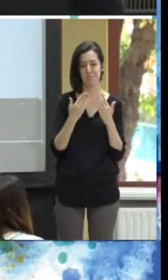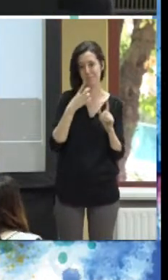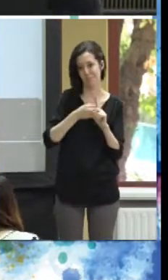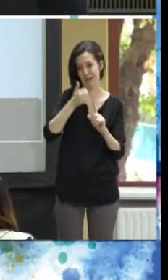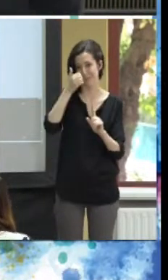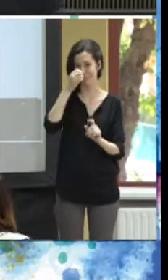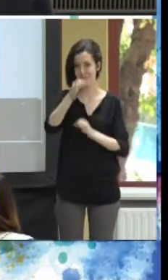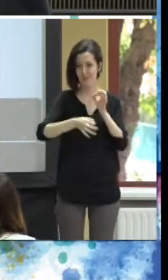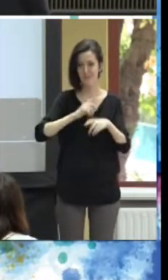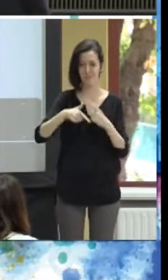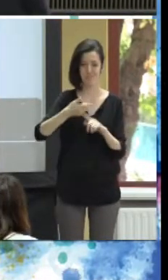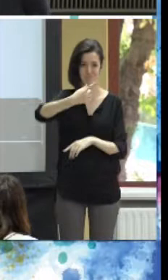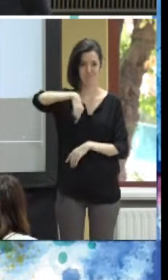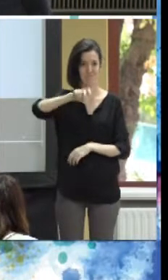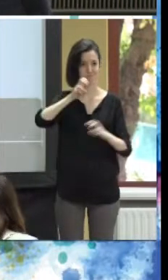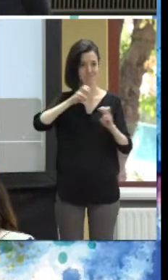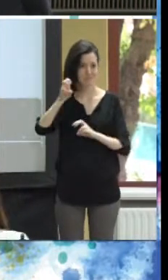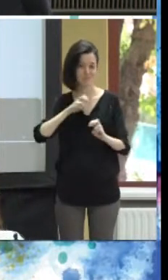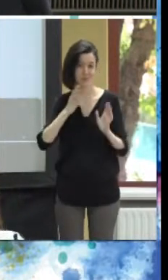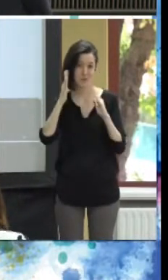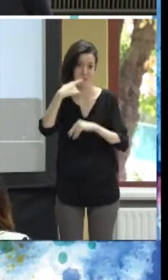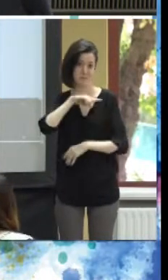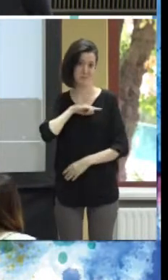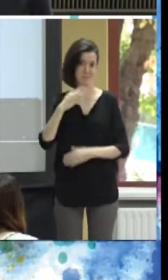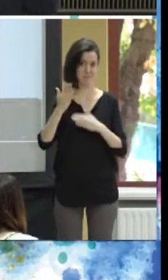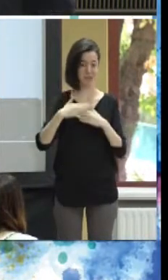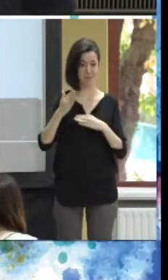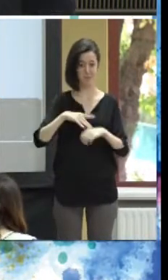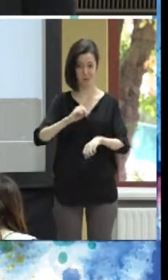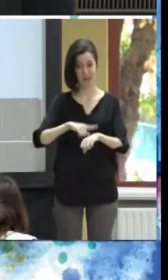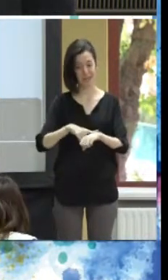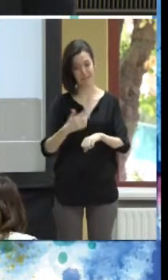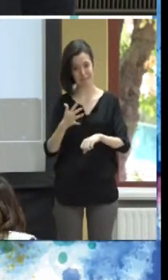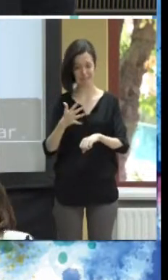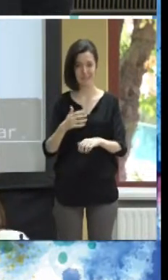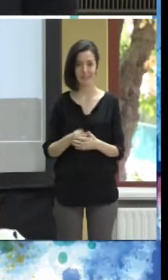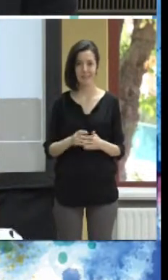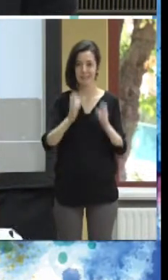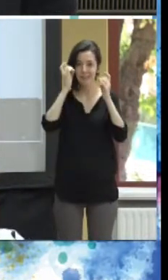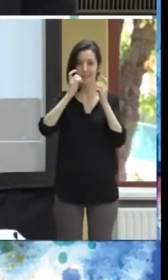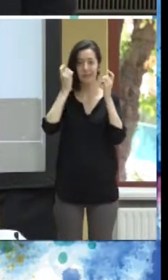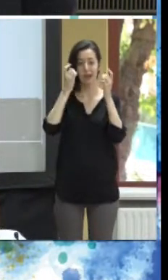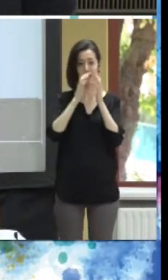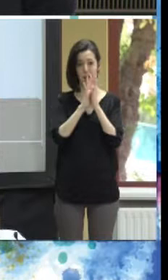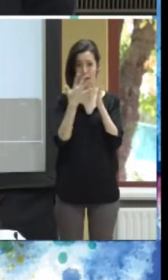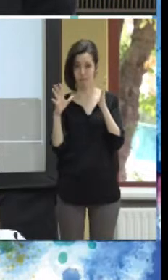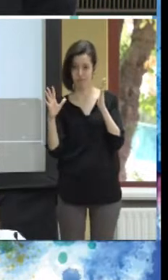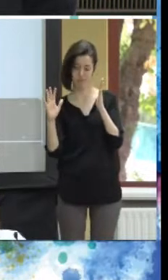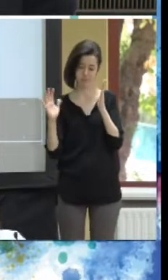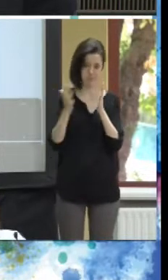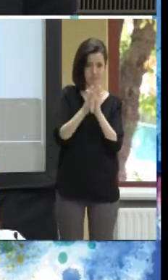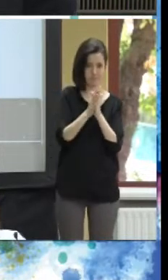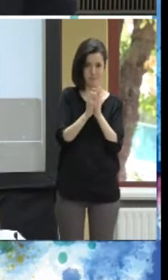Thank you very much to the organizers and to you for being here and for paying a bit of attention to us at this time of the